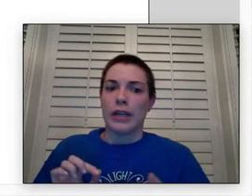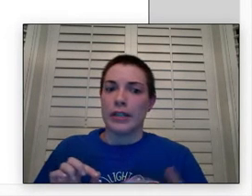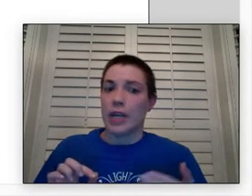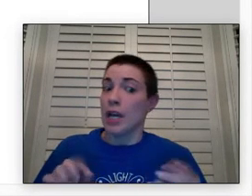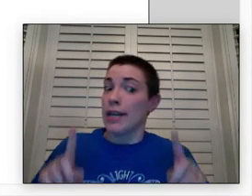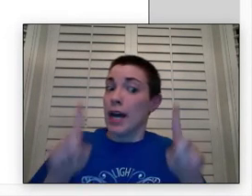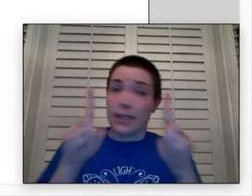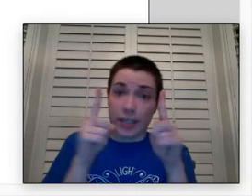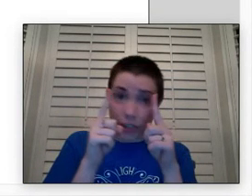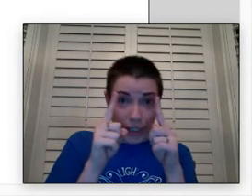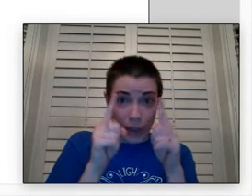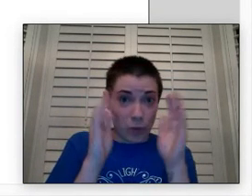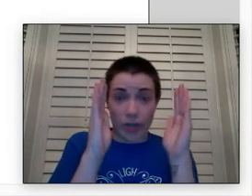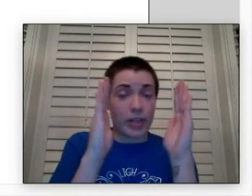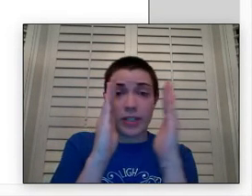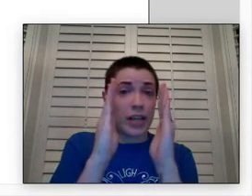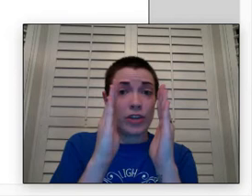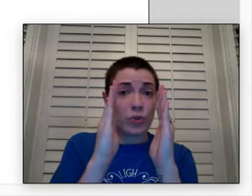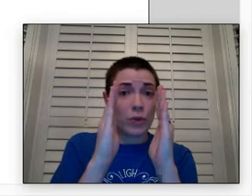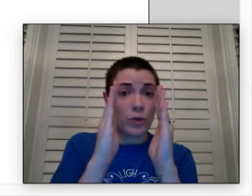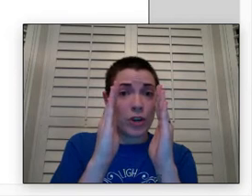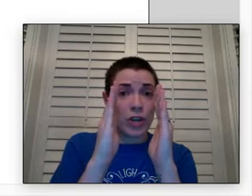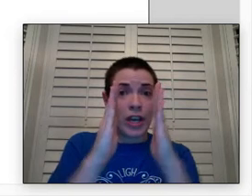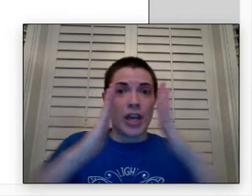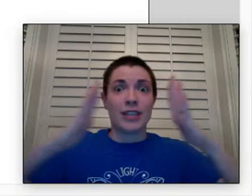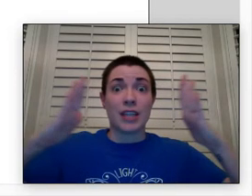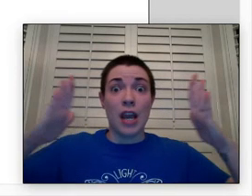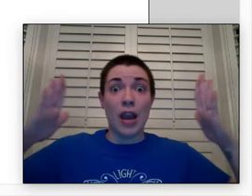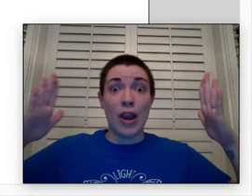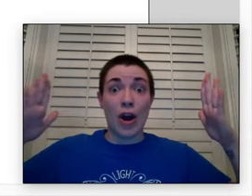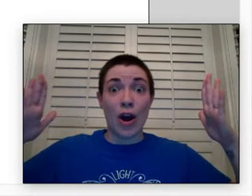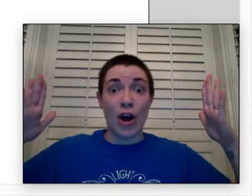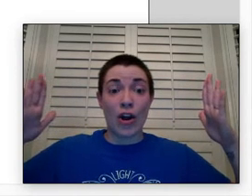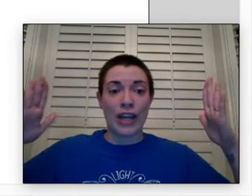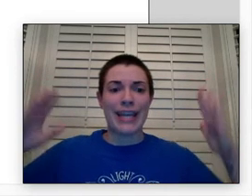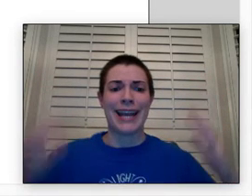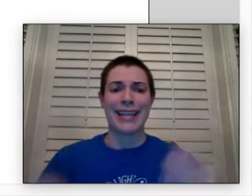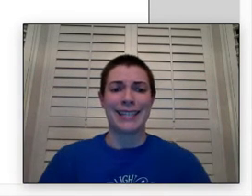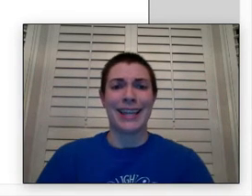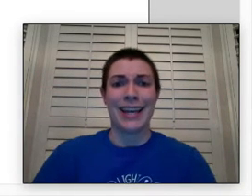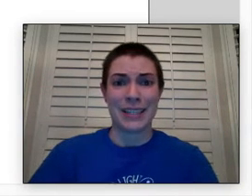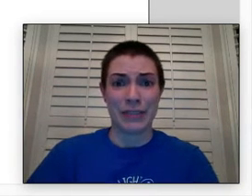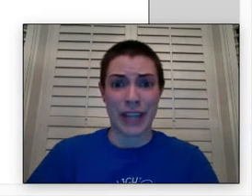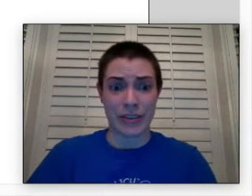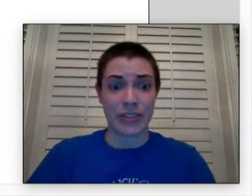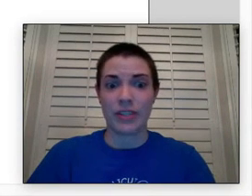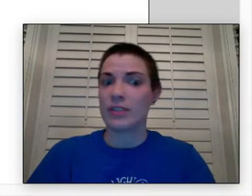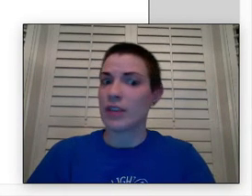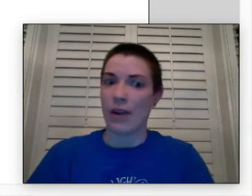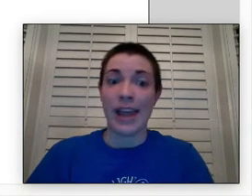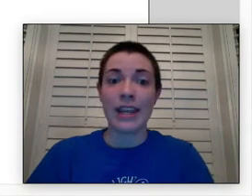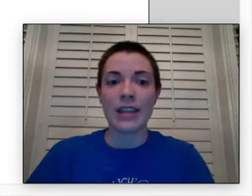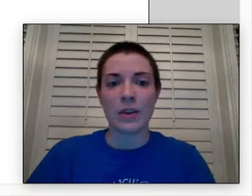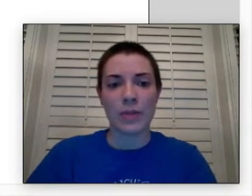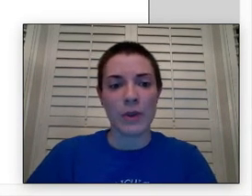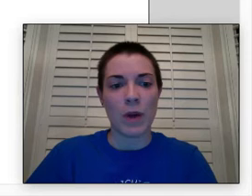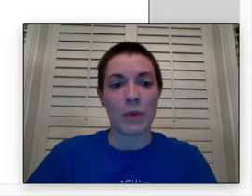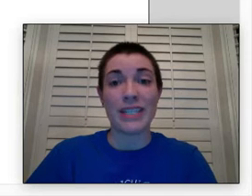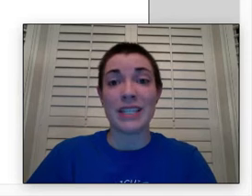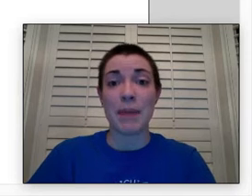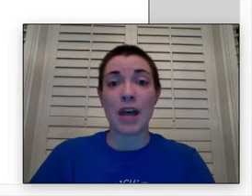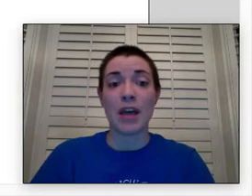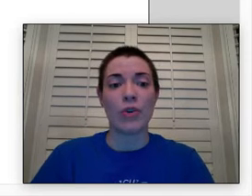it is not such a little word. It's not a short word. It's long. It has lots of letters. So hang in there with me